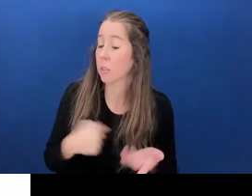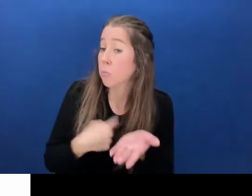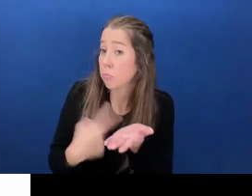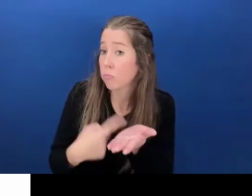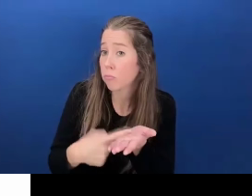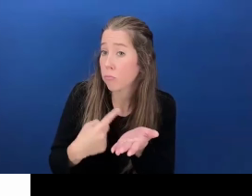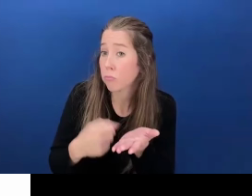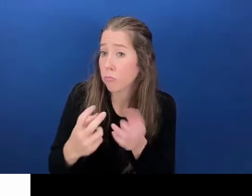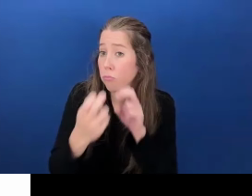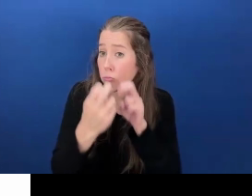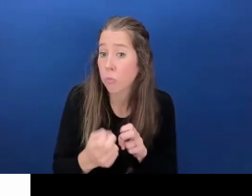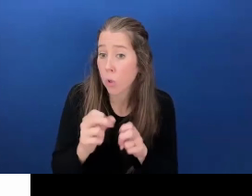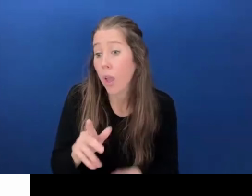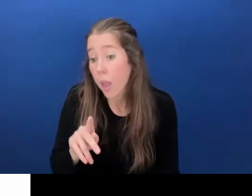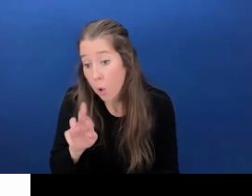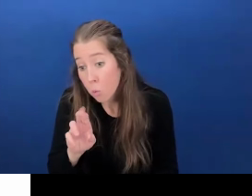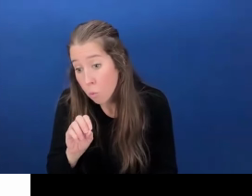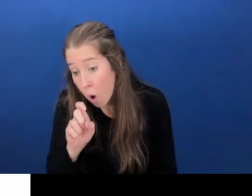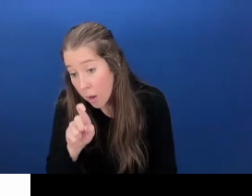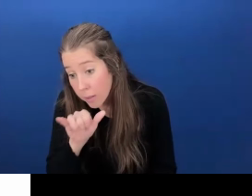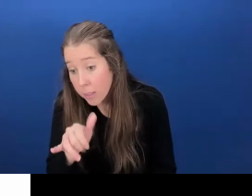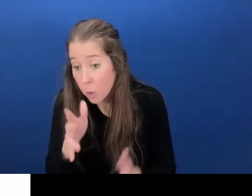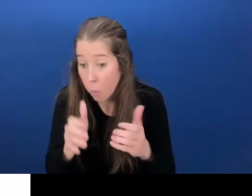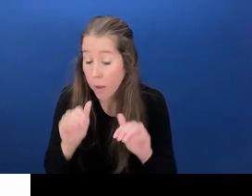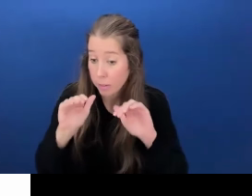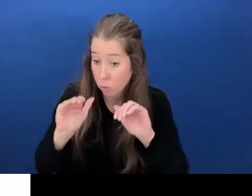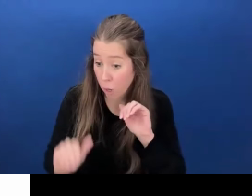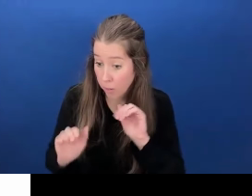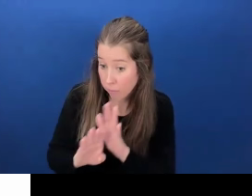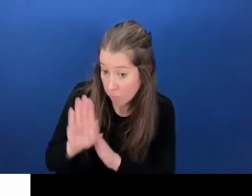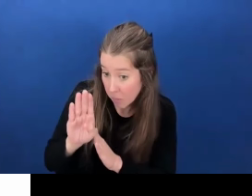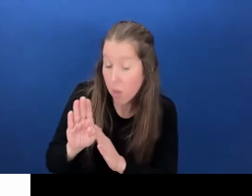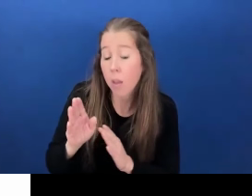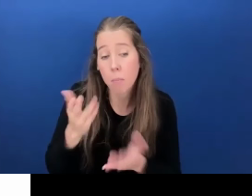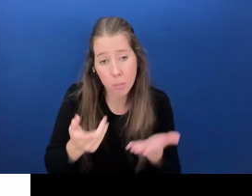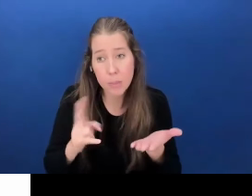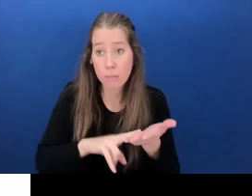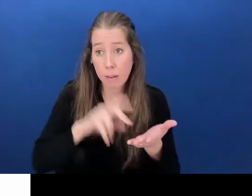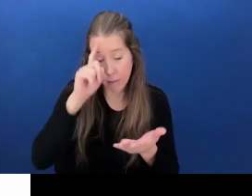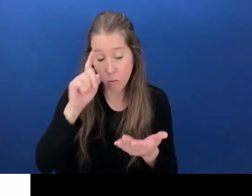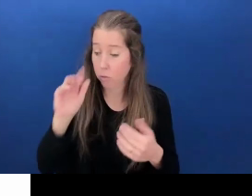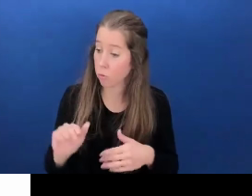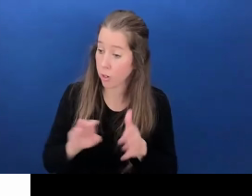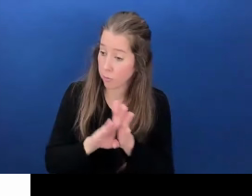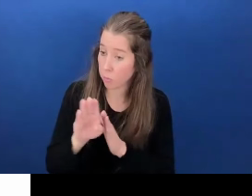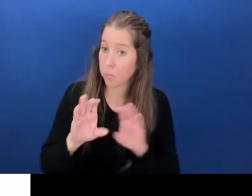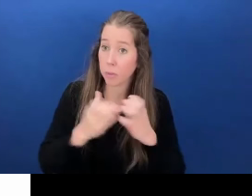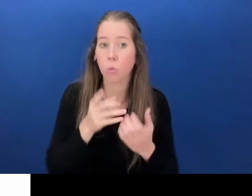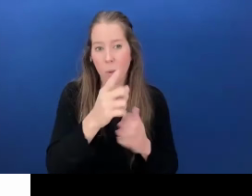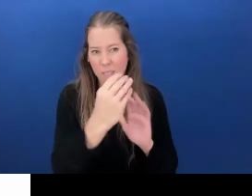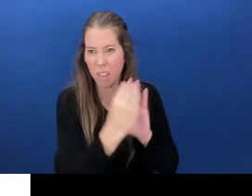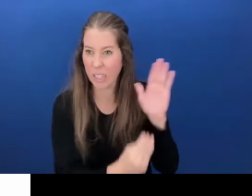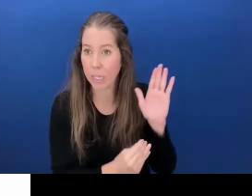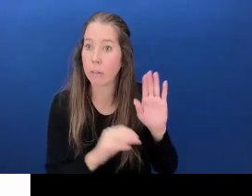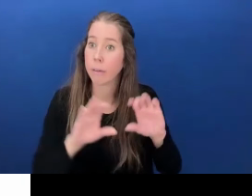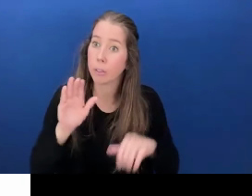say, all right, Roxy, you may be interested in child development. Maybe we get you into a child development class. So then we fill it in on here. She's going to take child development